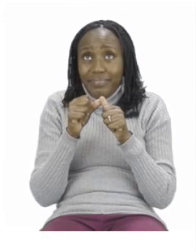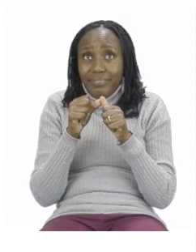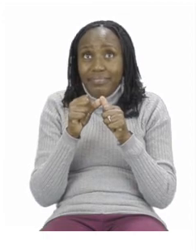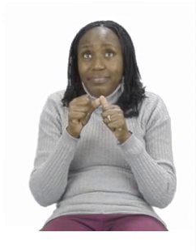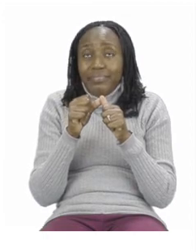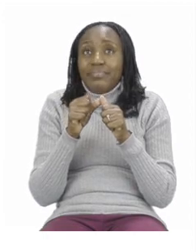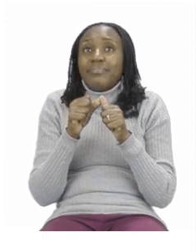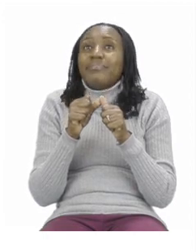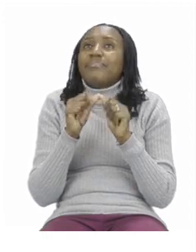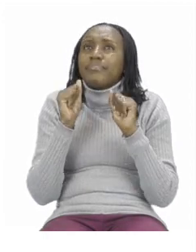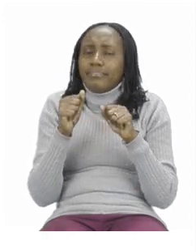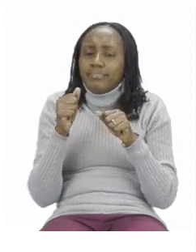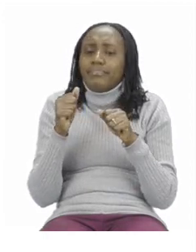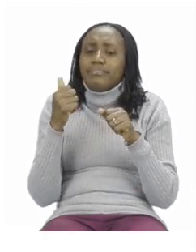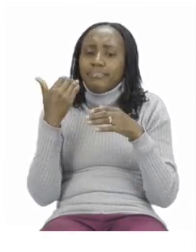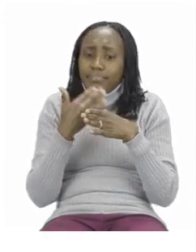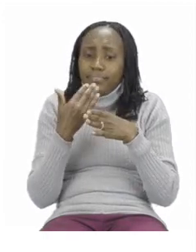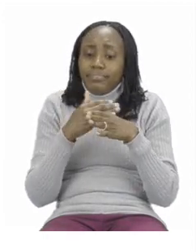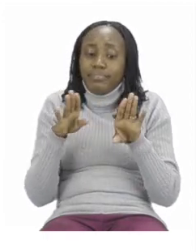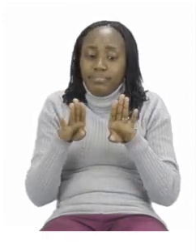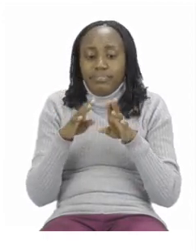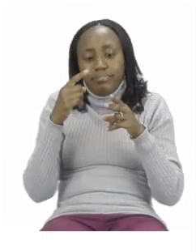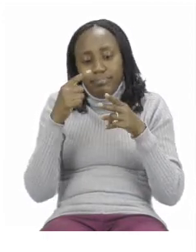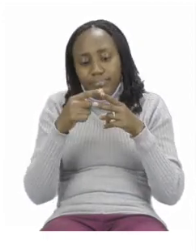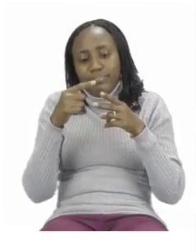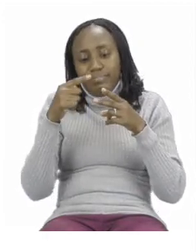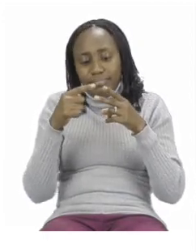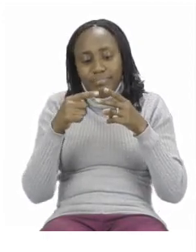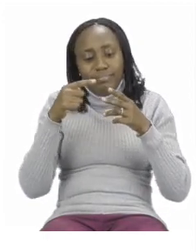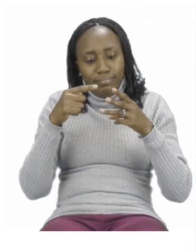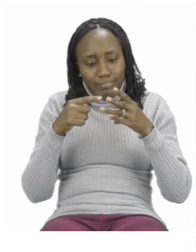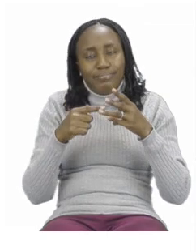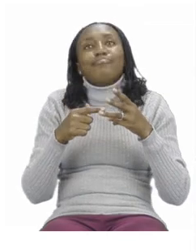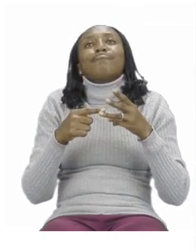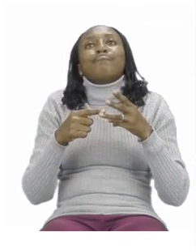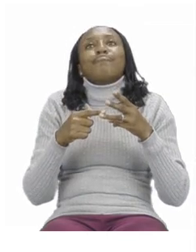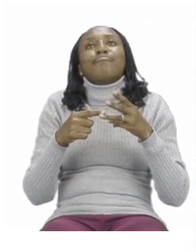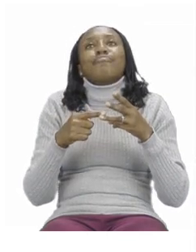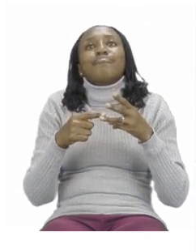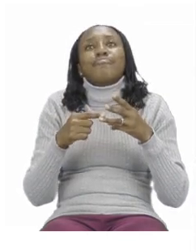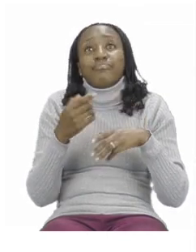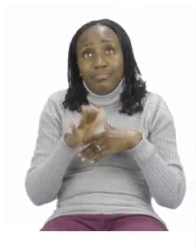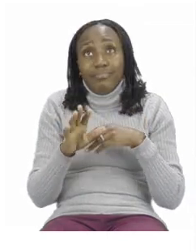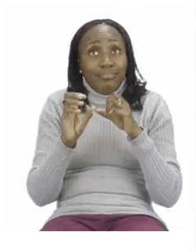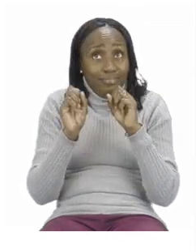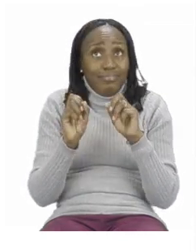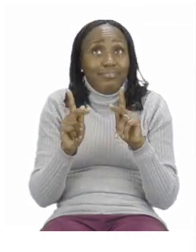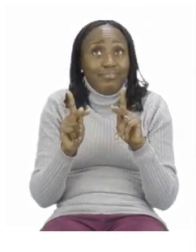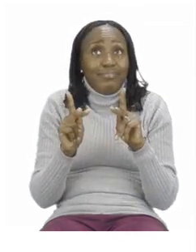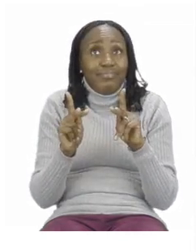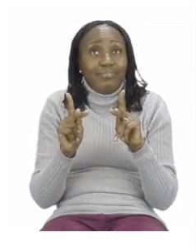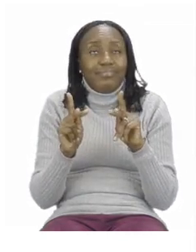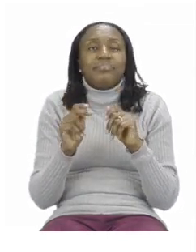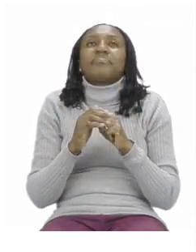go back and look at the correct ways to circle as well as